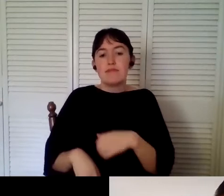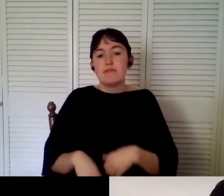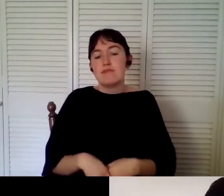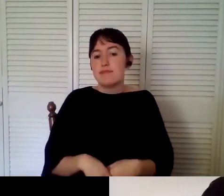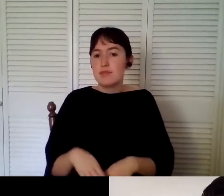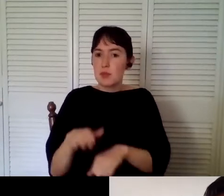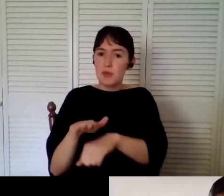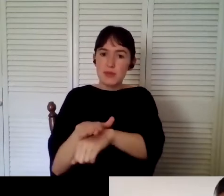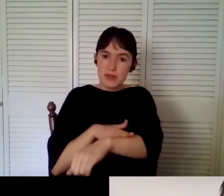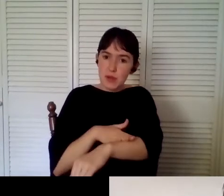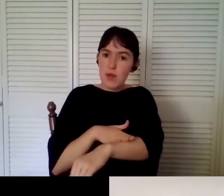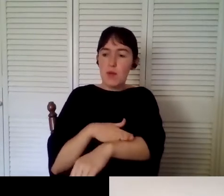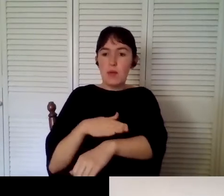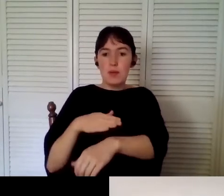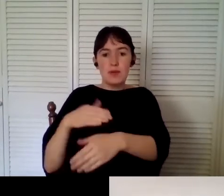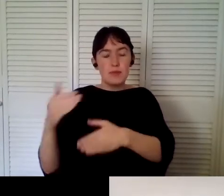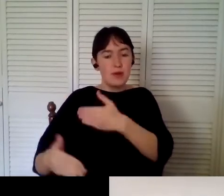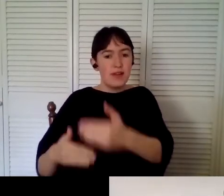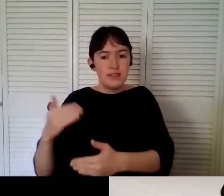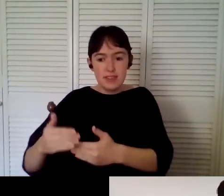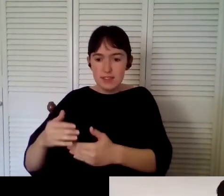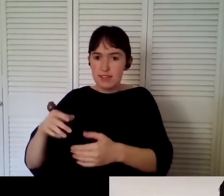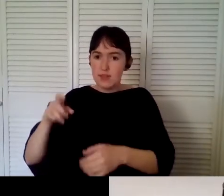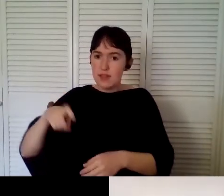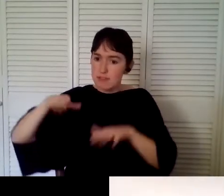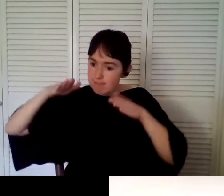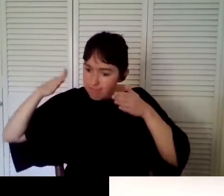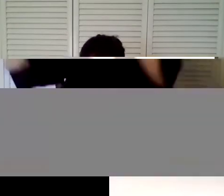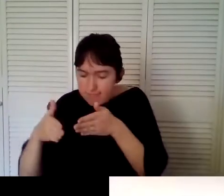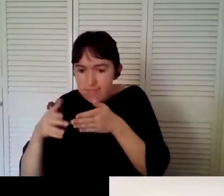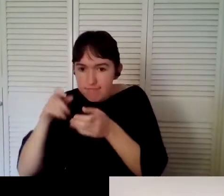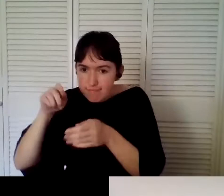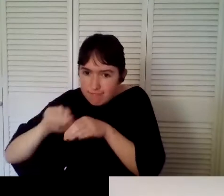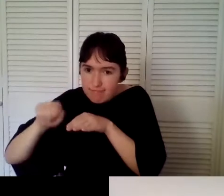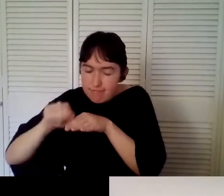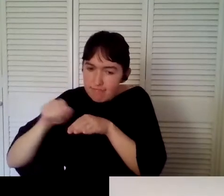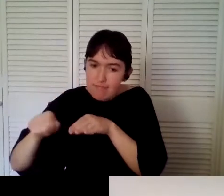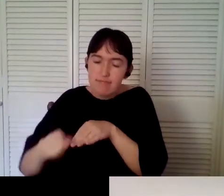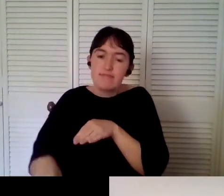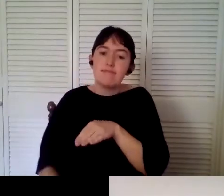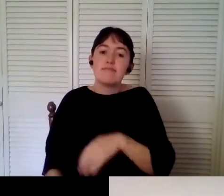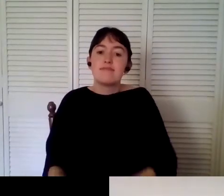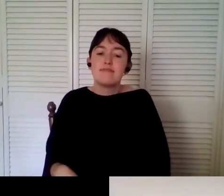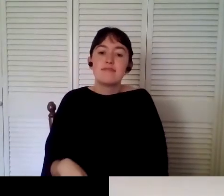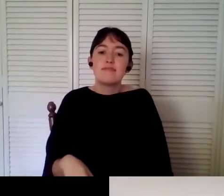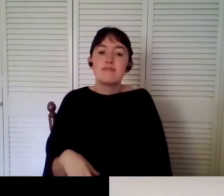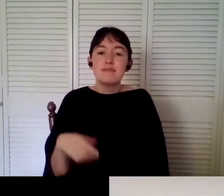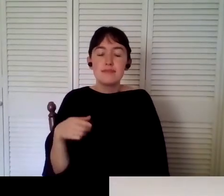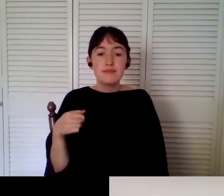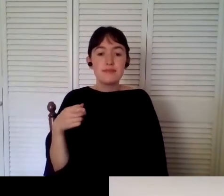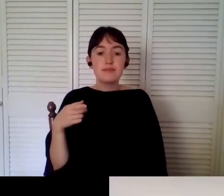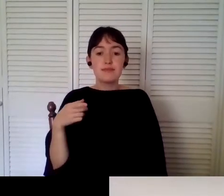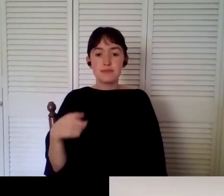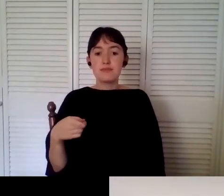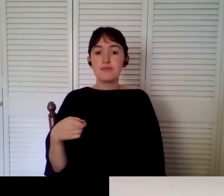tedious process of kind of counterintuitively dulling the flake, Mhm. taking